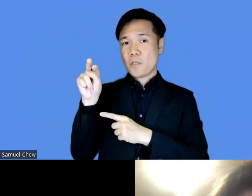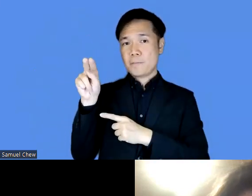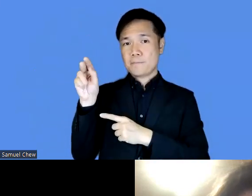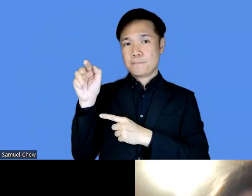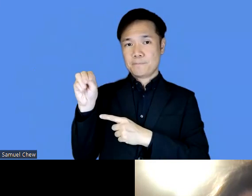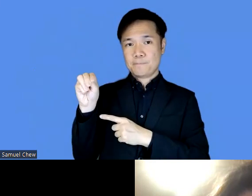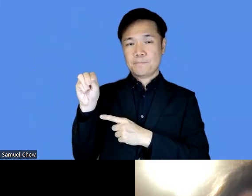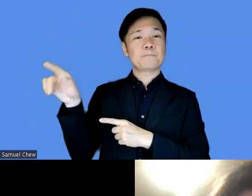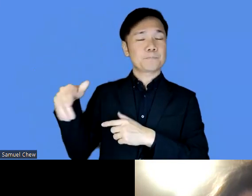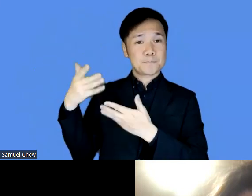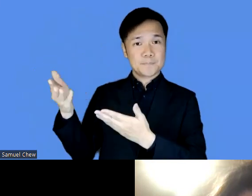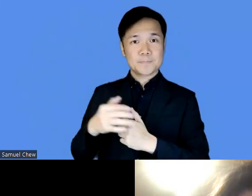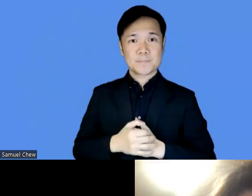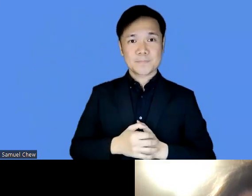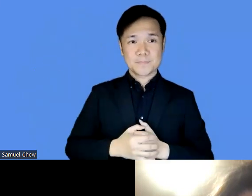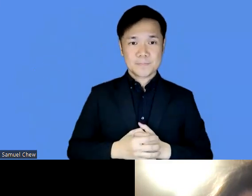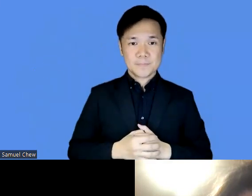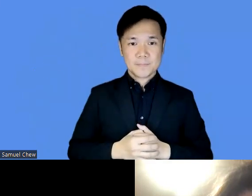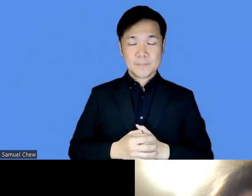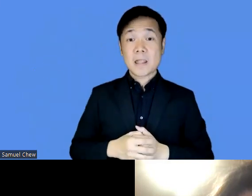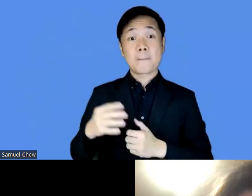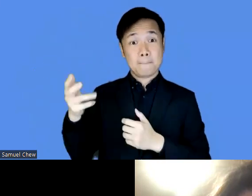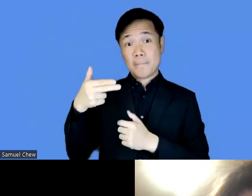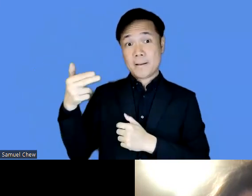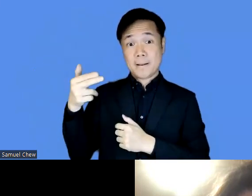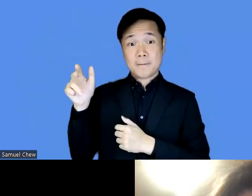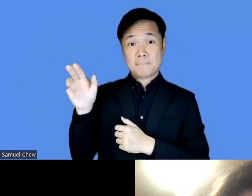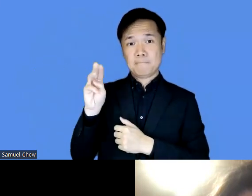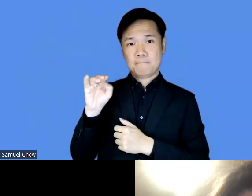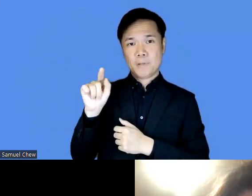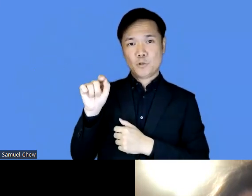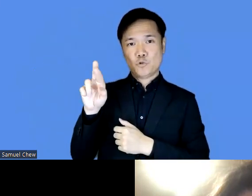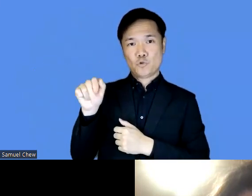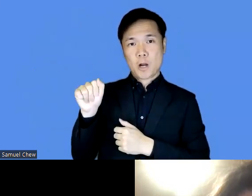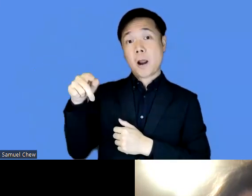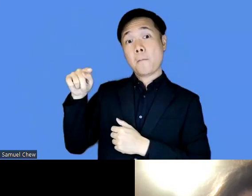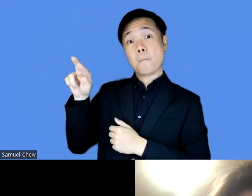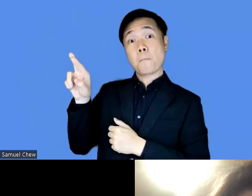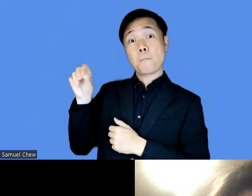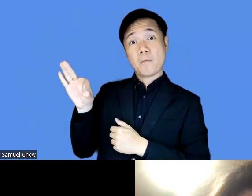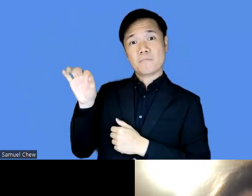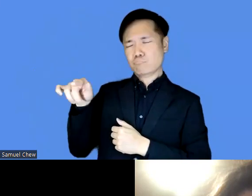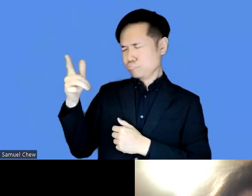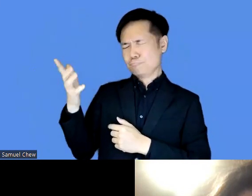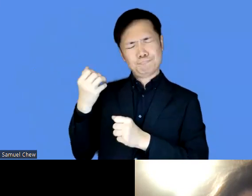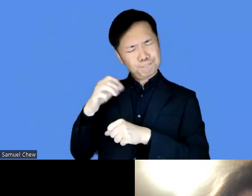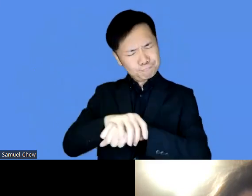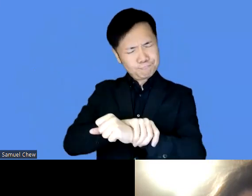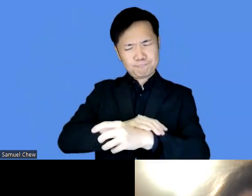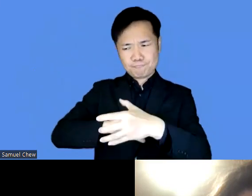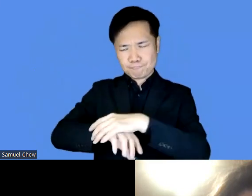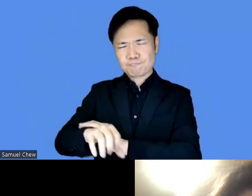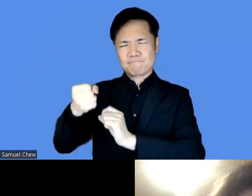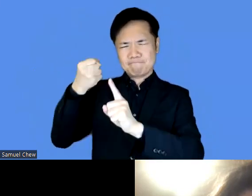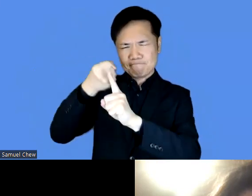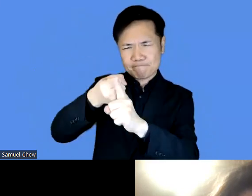more important, Professor Mitra is also an advocate for the cause of persons with disabilities and data.